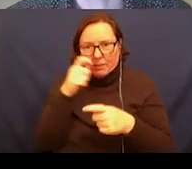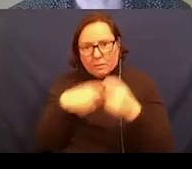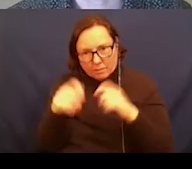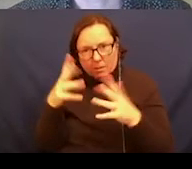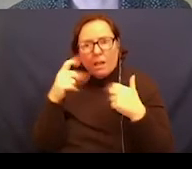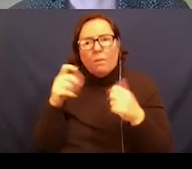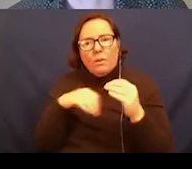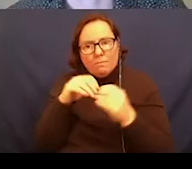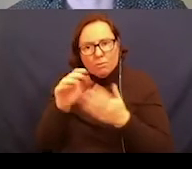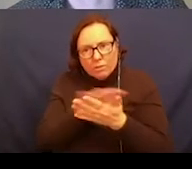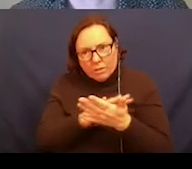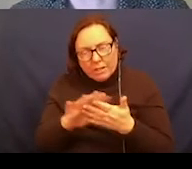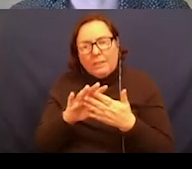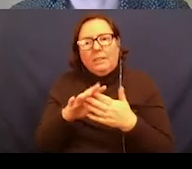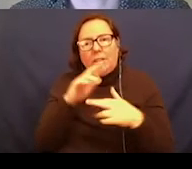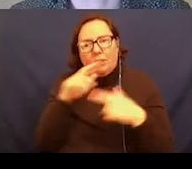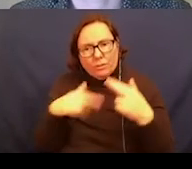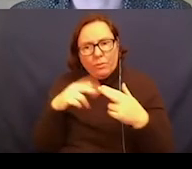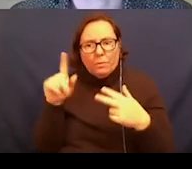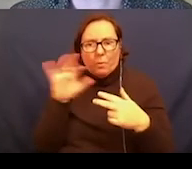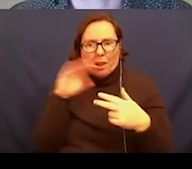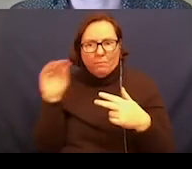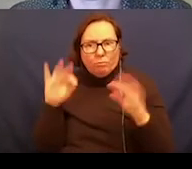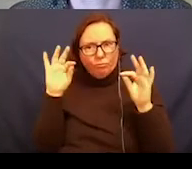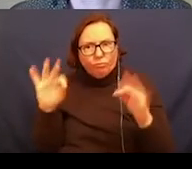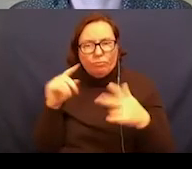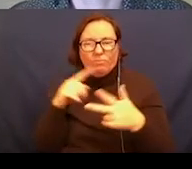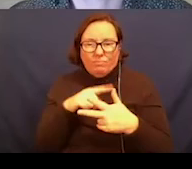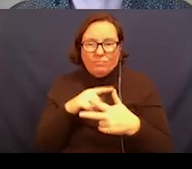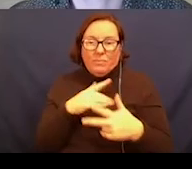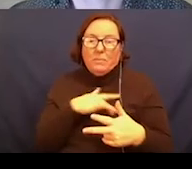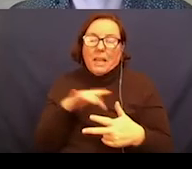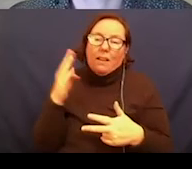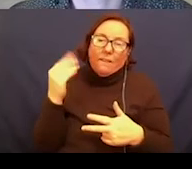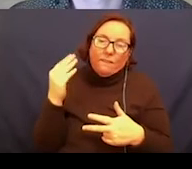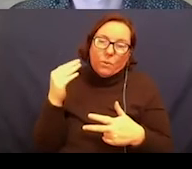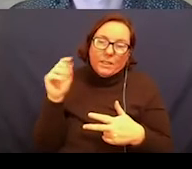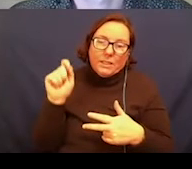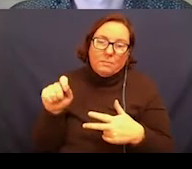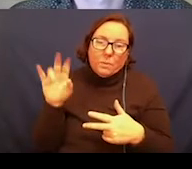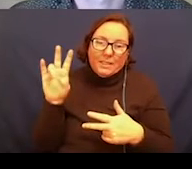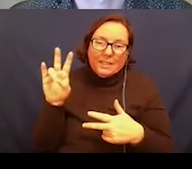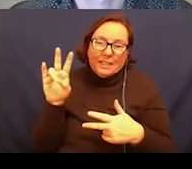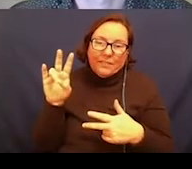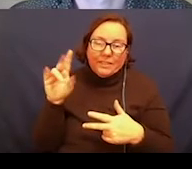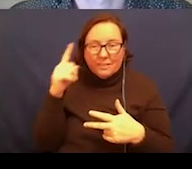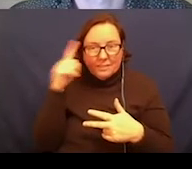You pay more, in this case, about 14.7 cents per kilowatt hour,